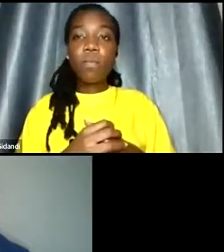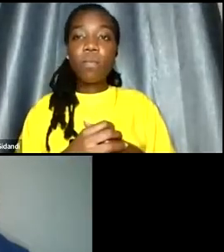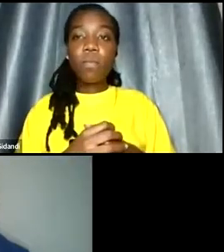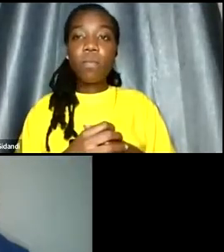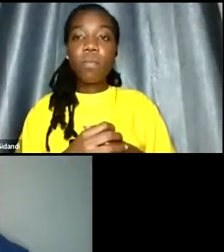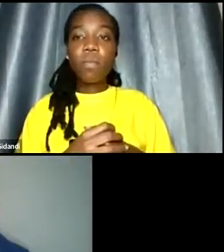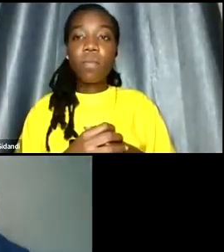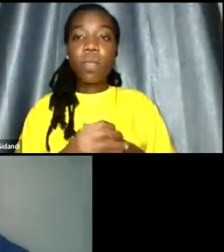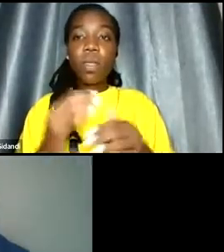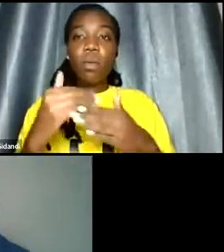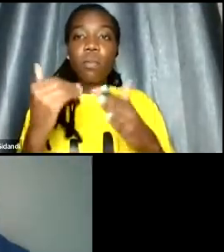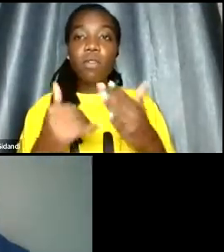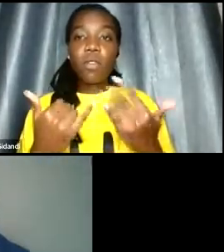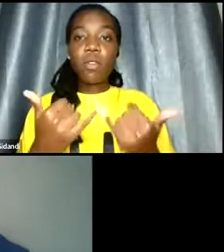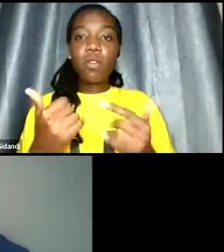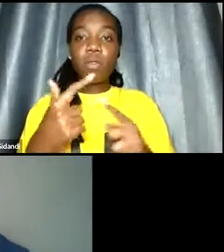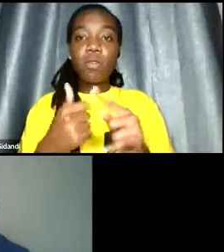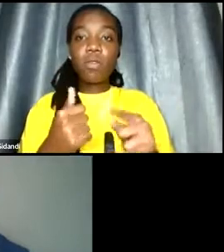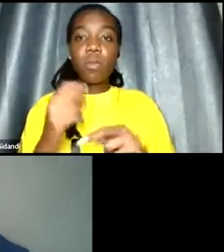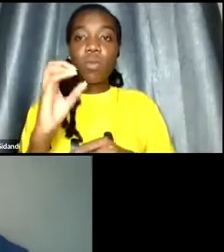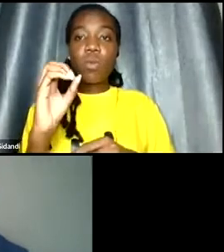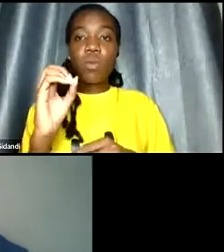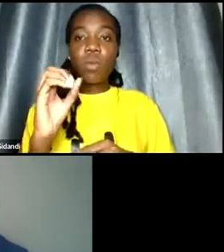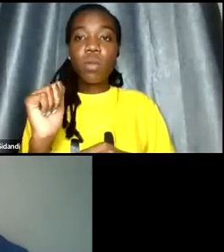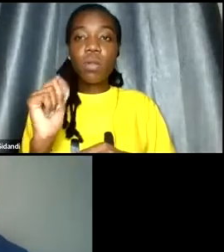before we get the parting shot from Ajal.